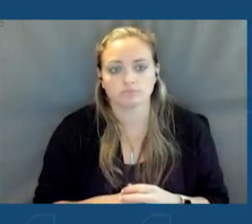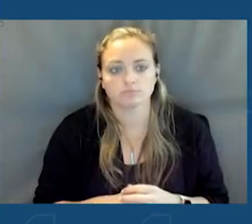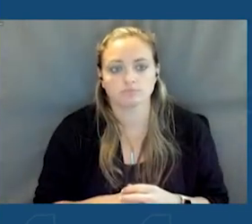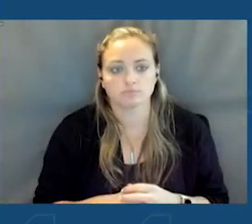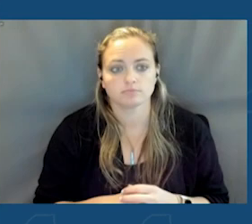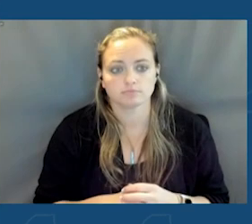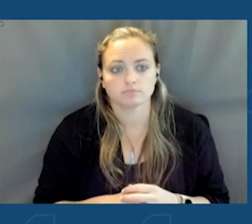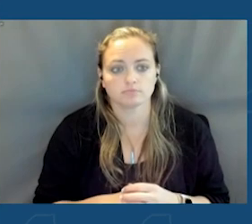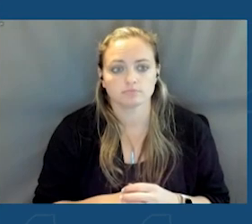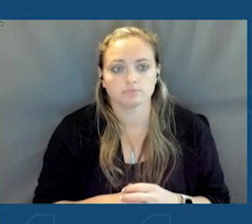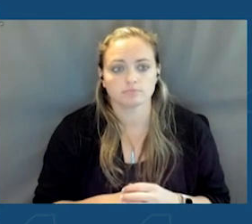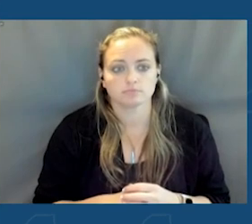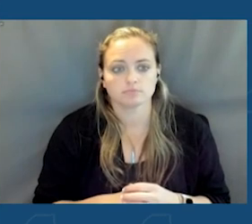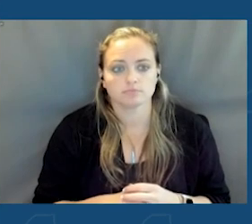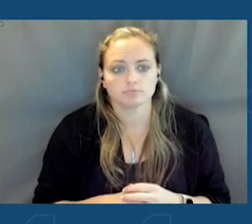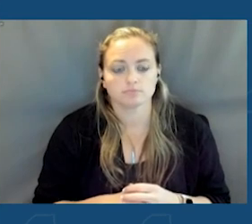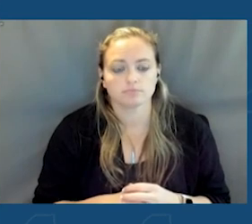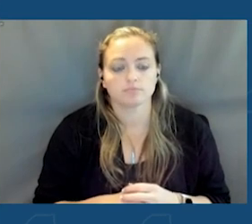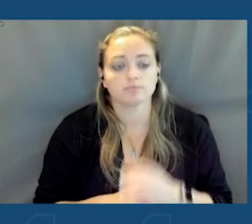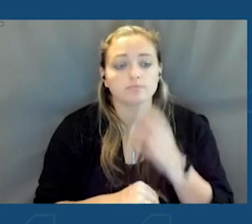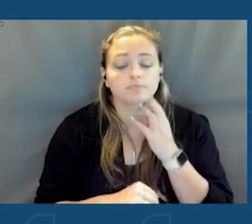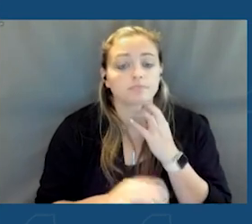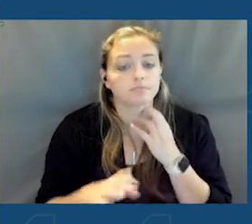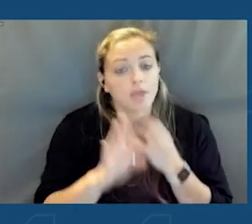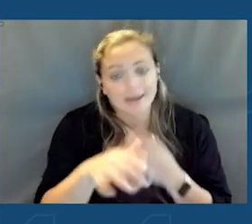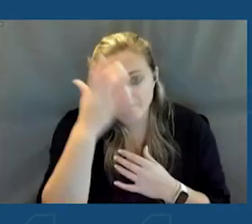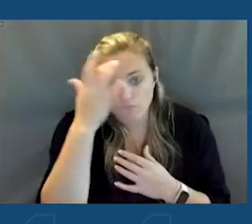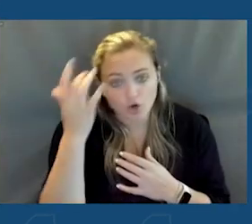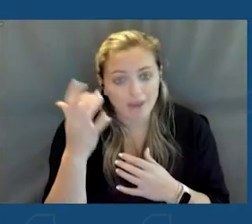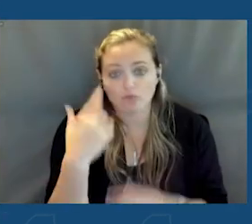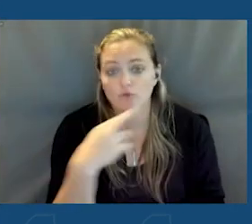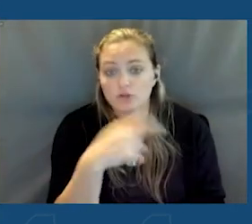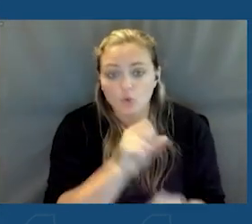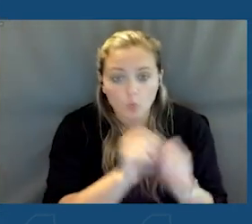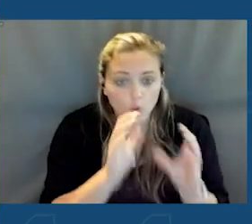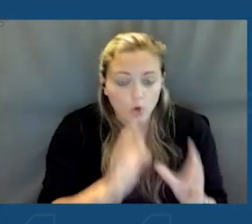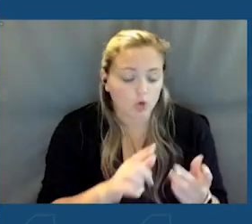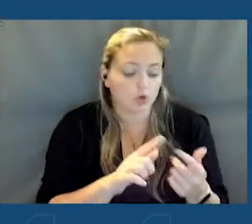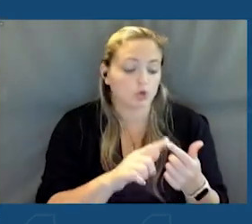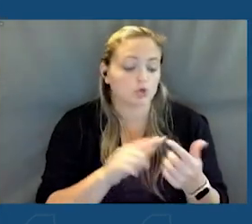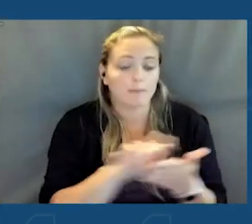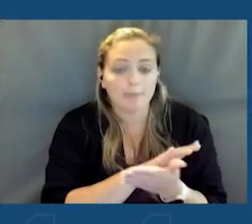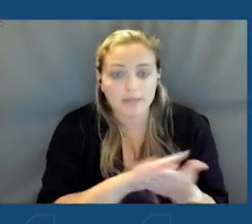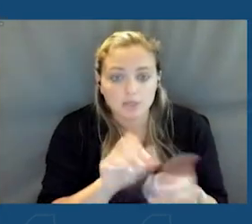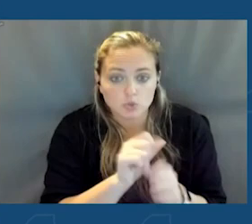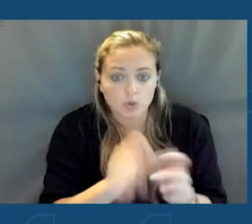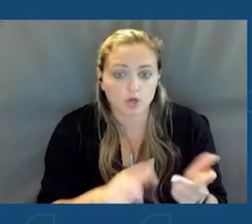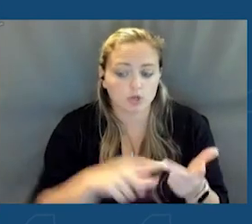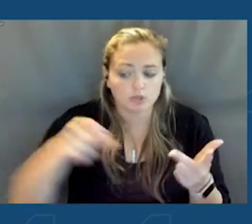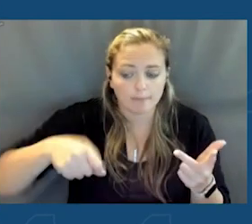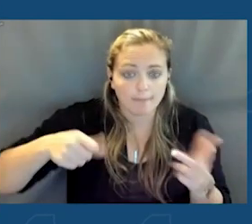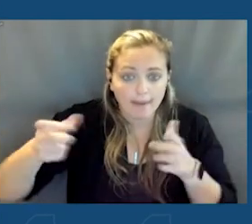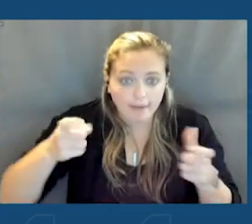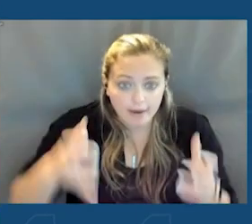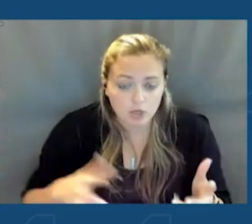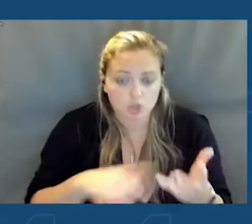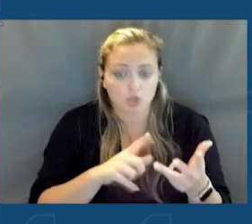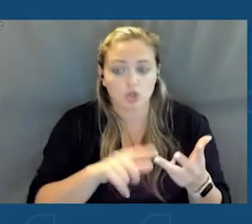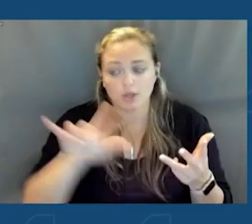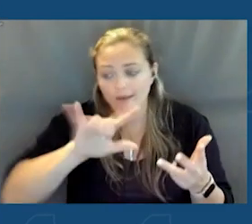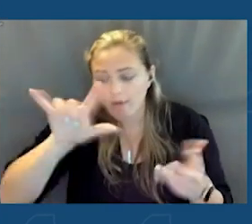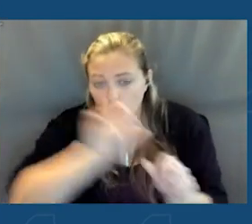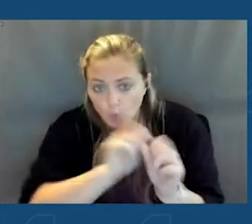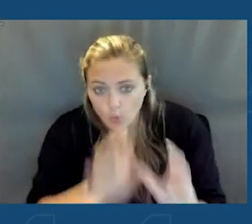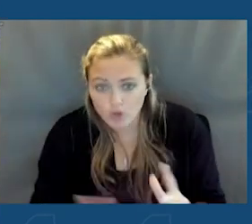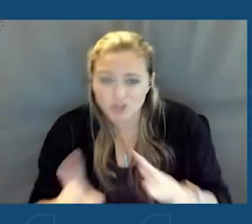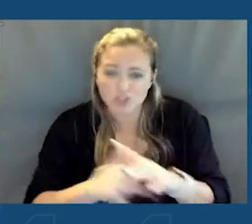You know, never forget the restaurant workers, the maintenance workers, the baggage handlers, the airline workers. They showed up, and a